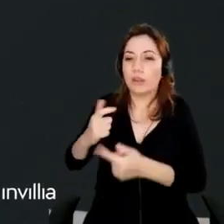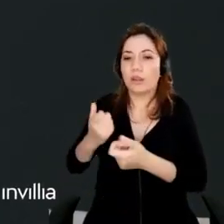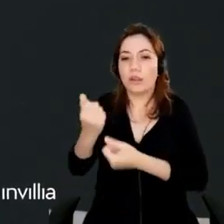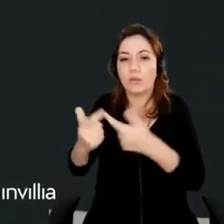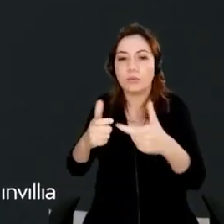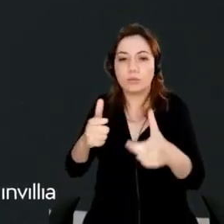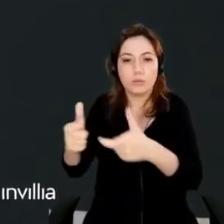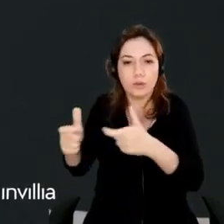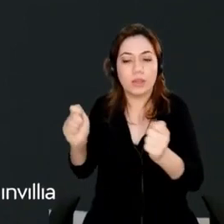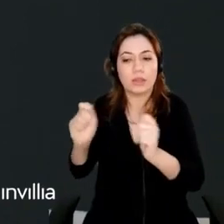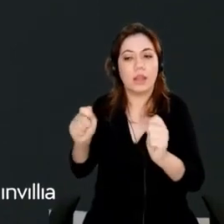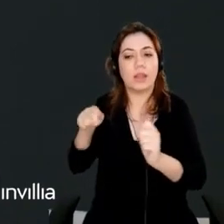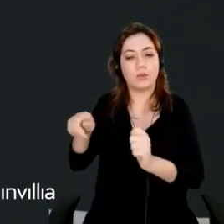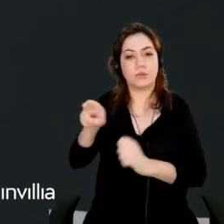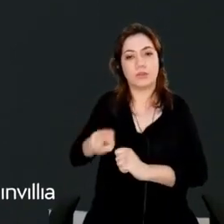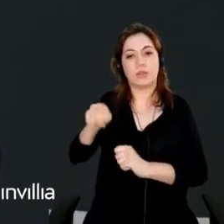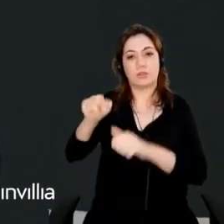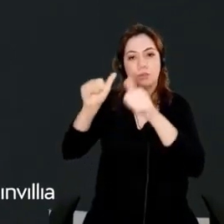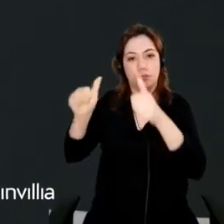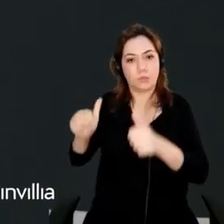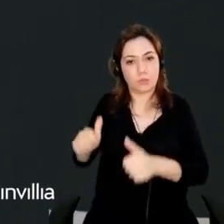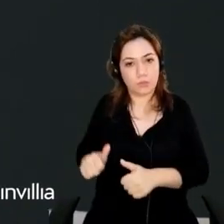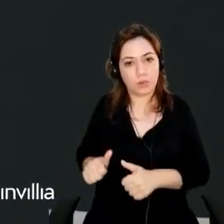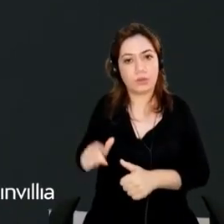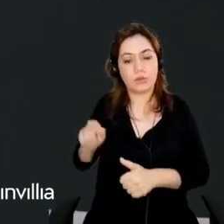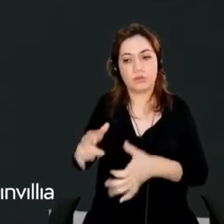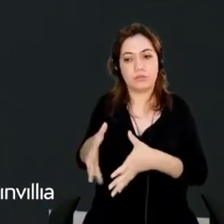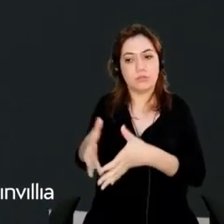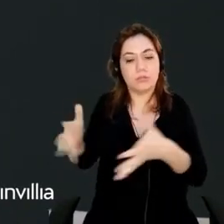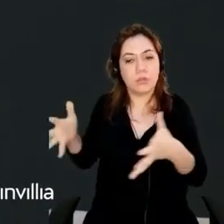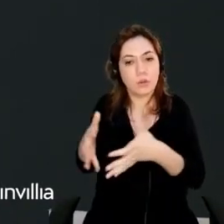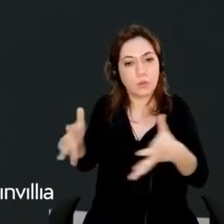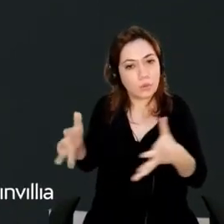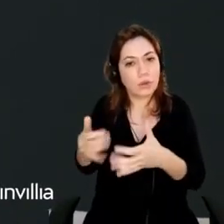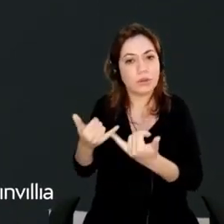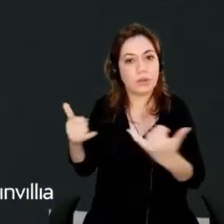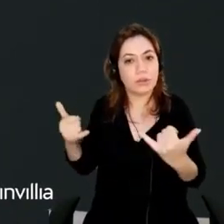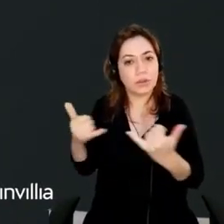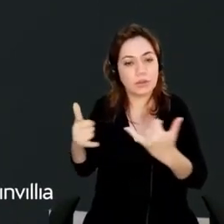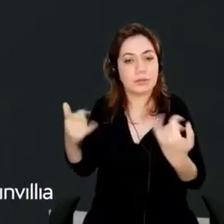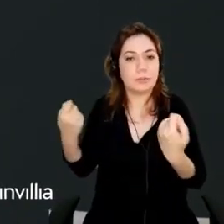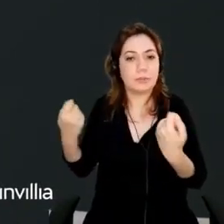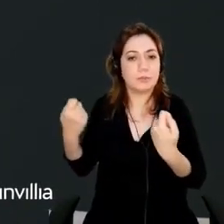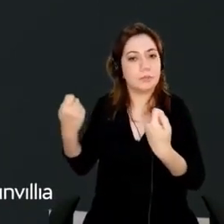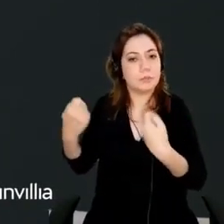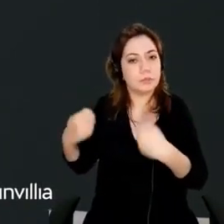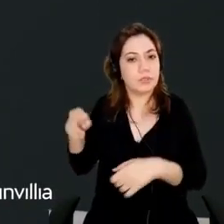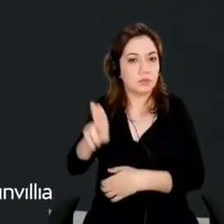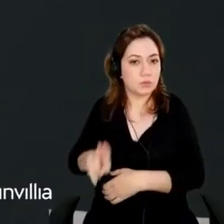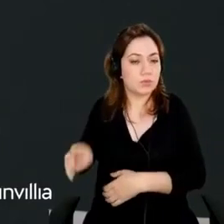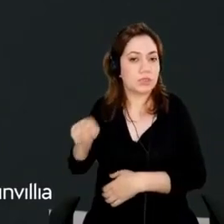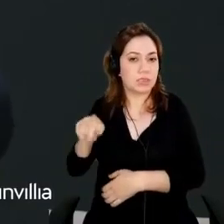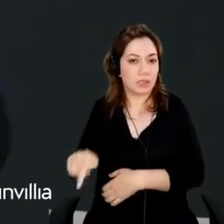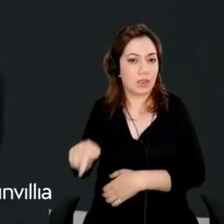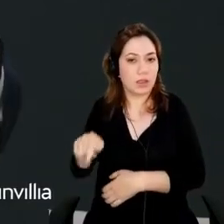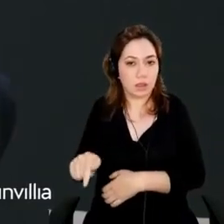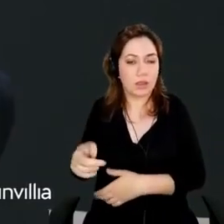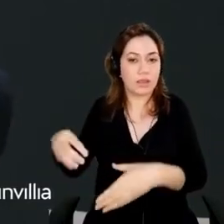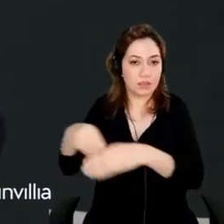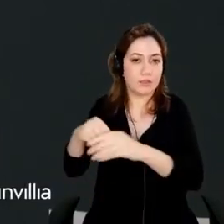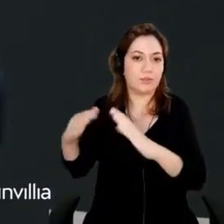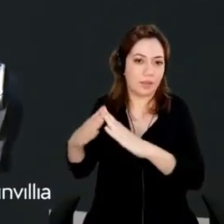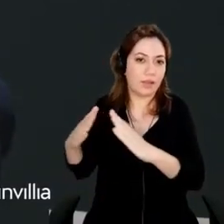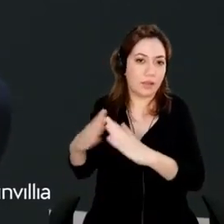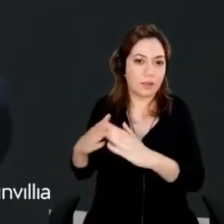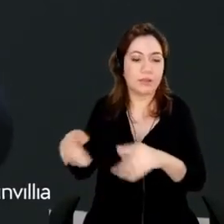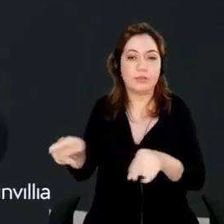know, amount of energy that, you know, 100 plus US homes, you know, use, right? And there've even been discussions around people were planning